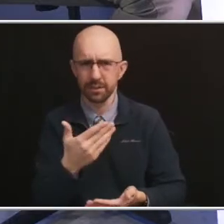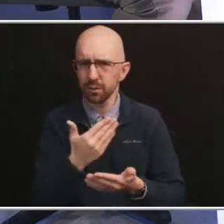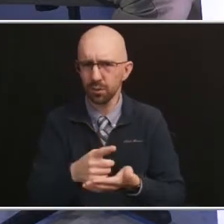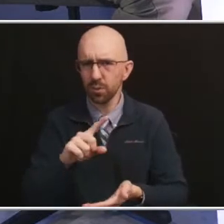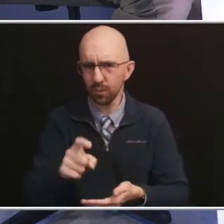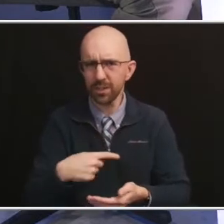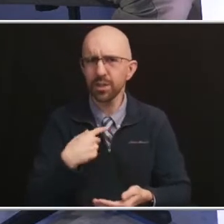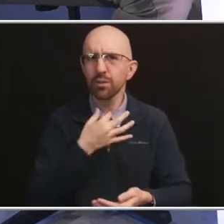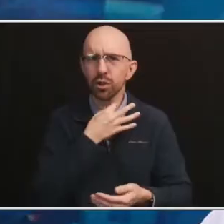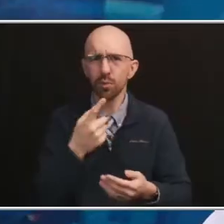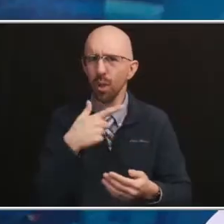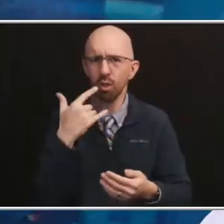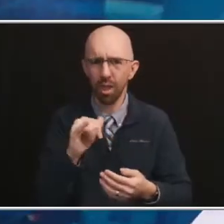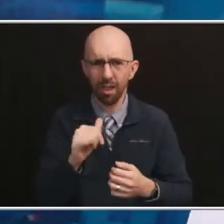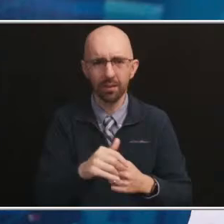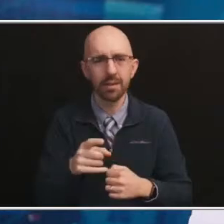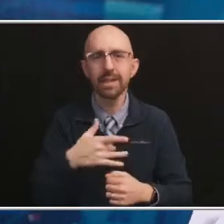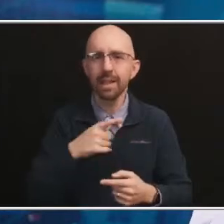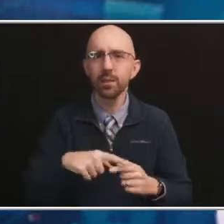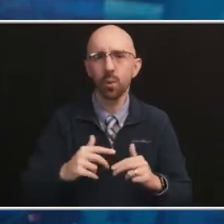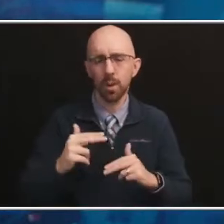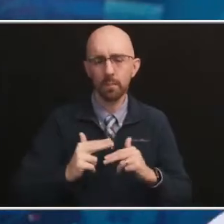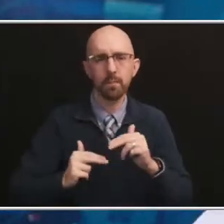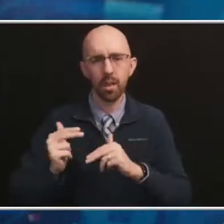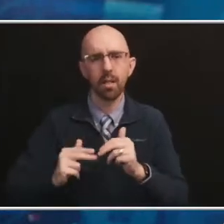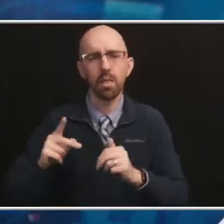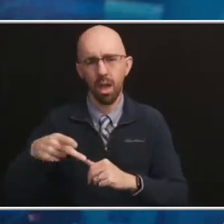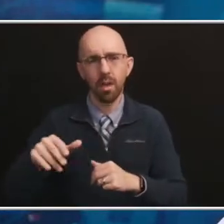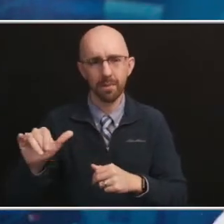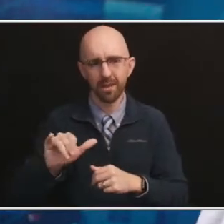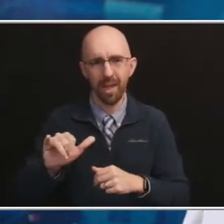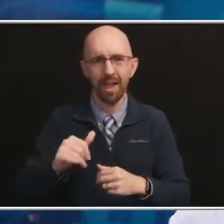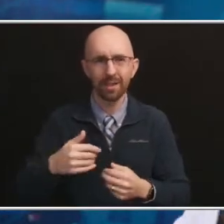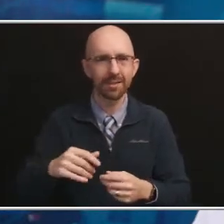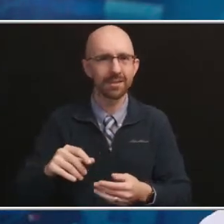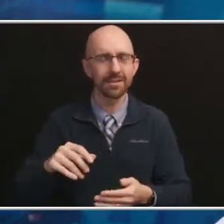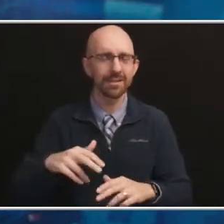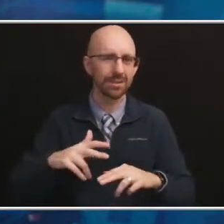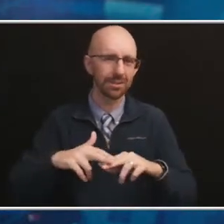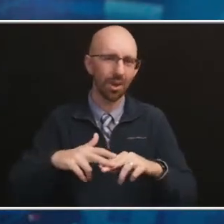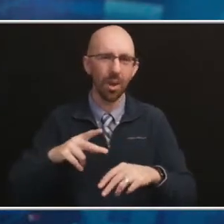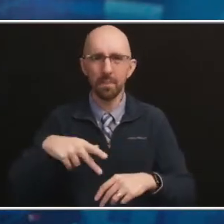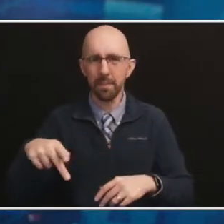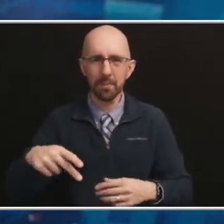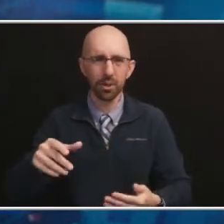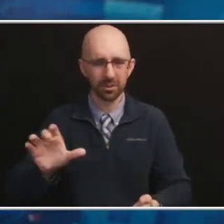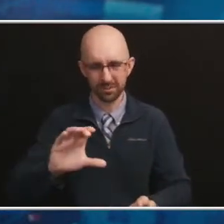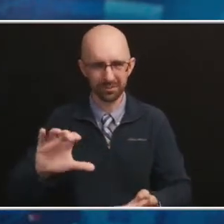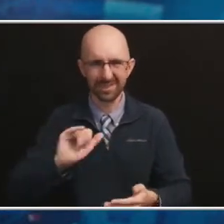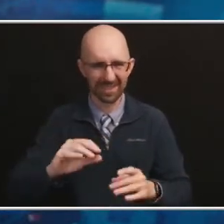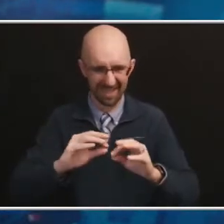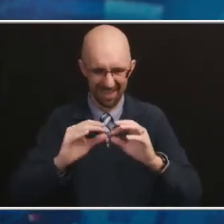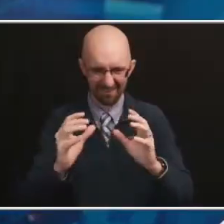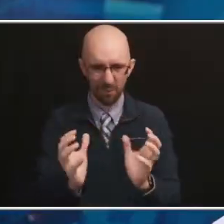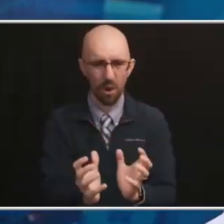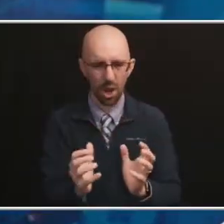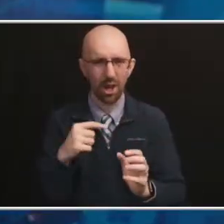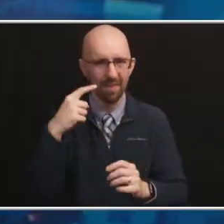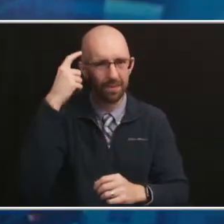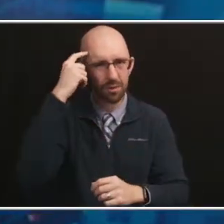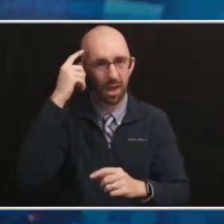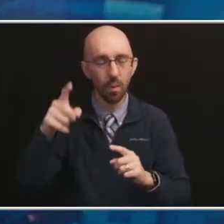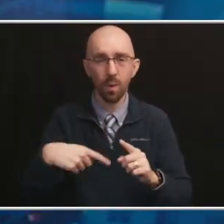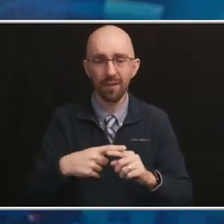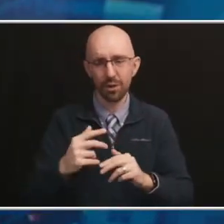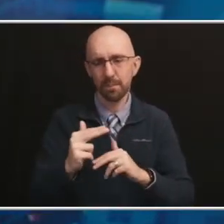like. Amyloid tends to build up like salt, I guess the salt and pepper idea, where it's kind of everywhere. When it starts to accumulate, we